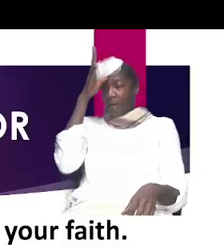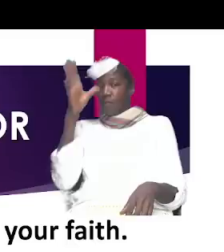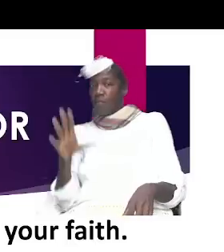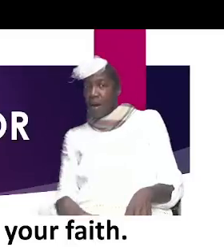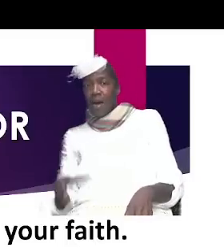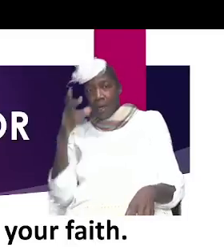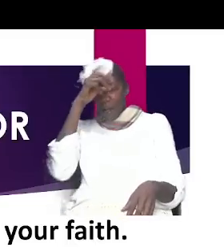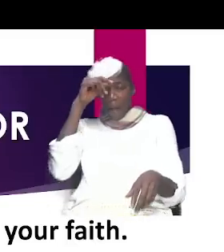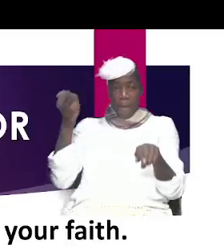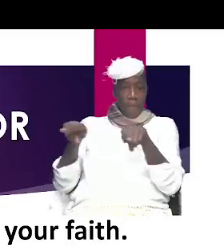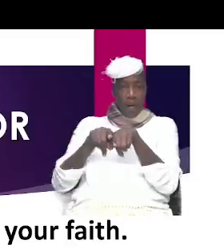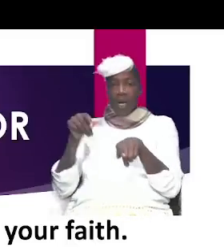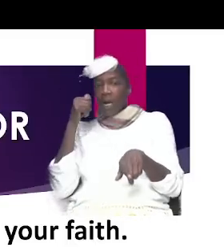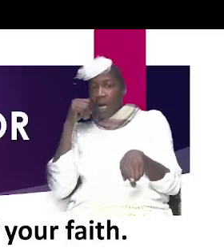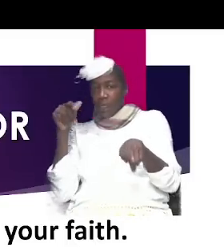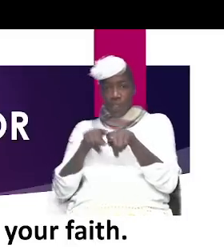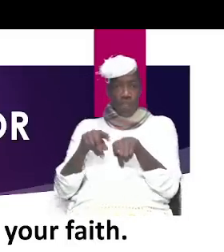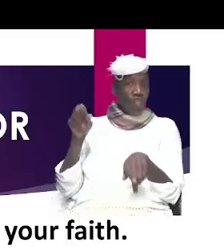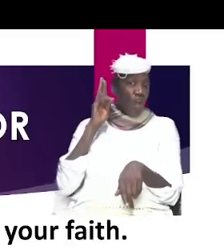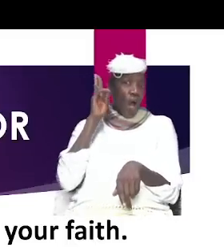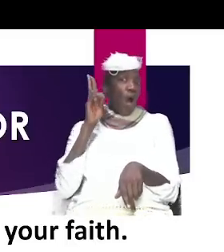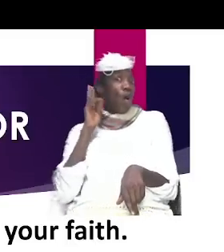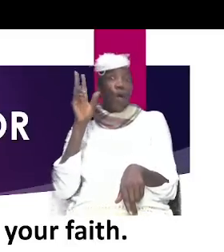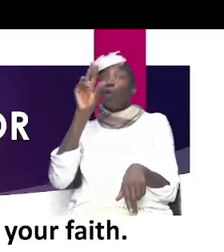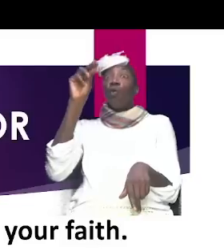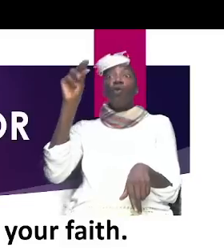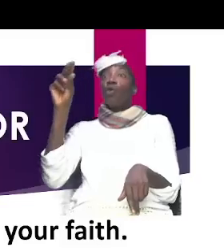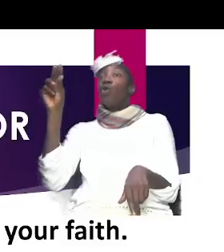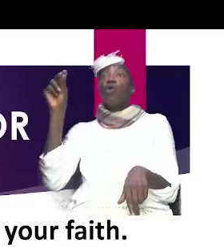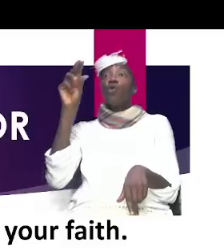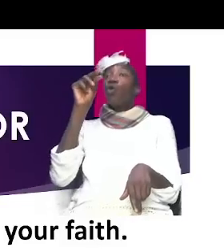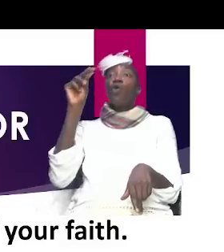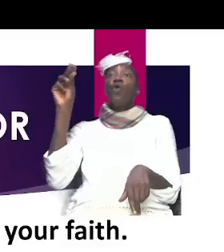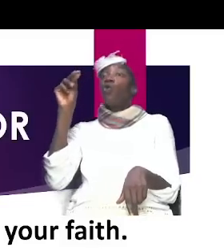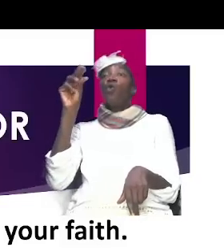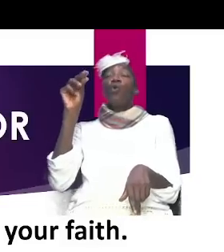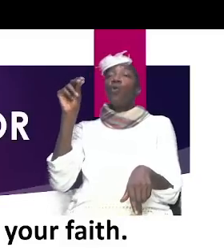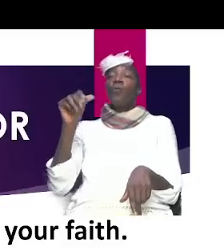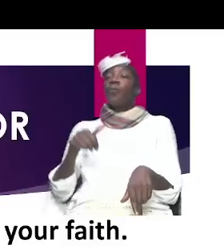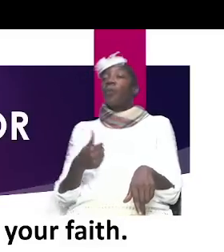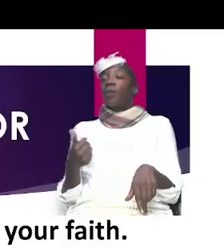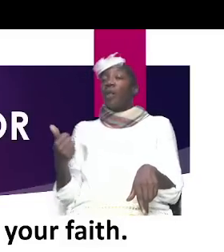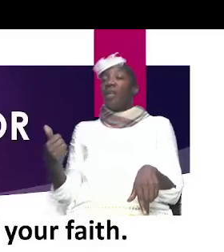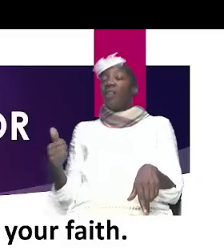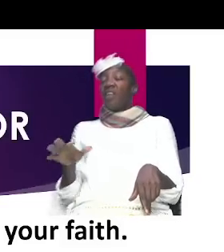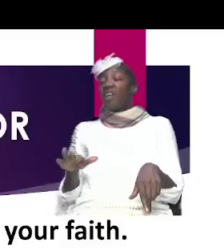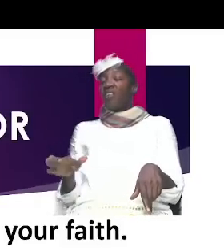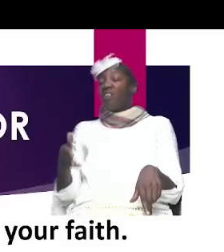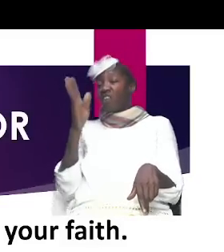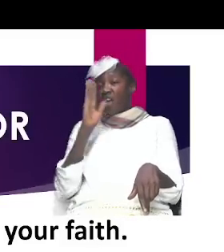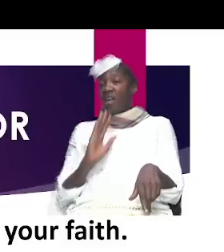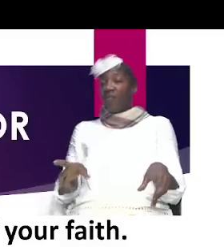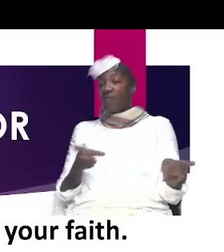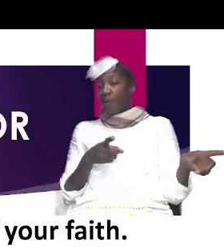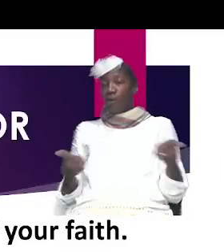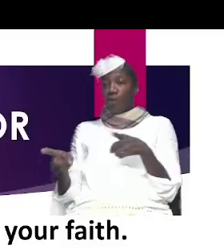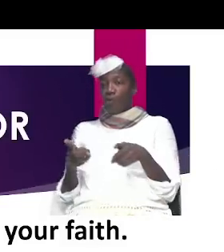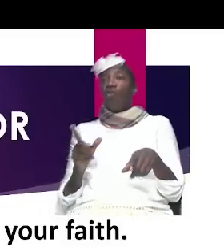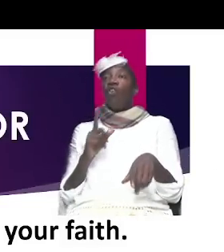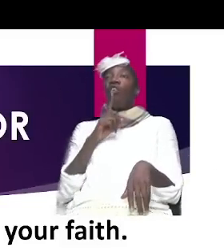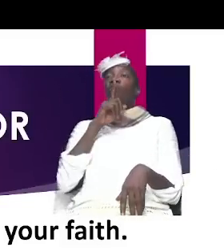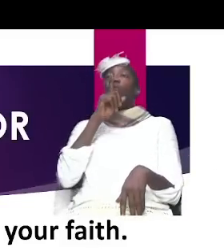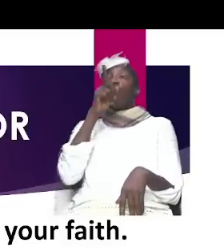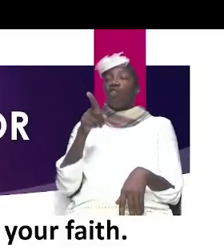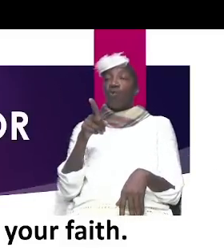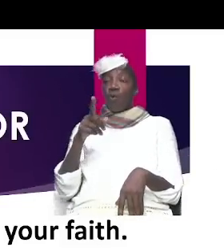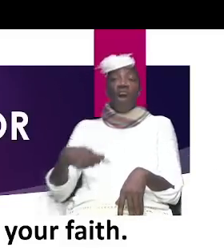or sister or uncle. No, no, no. You, anything that as a child of God you do, you make sure,